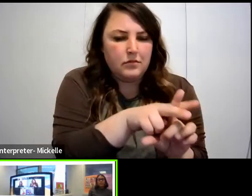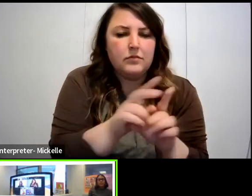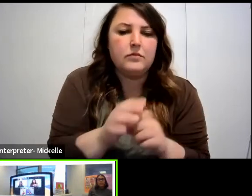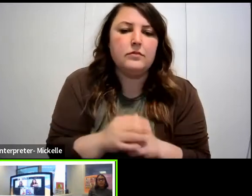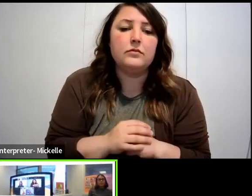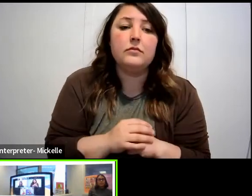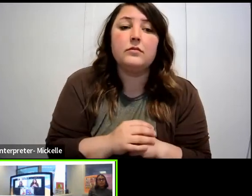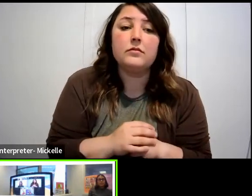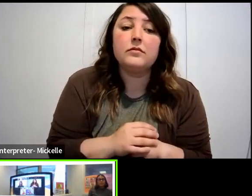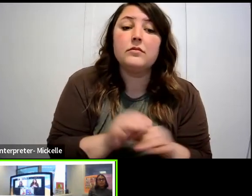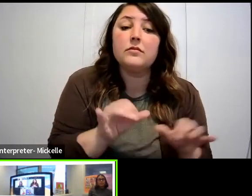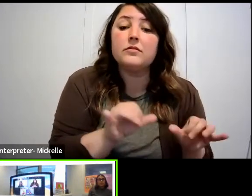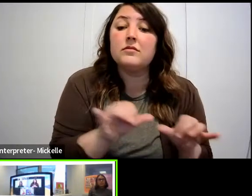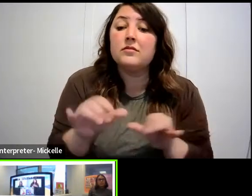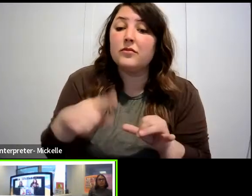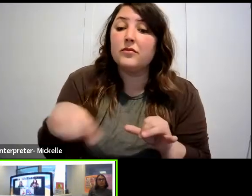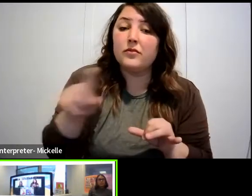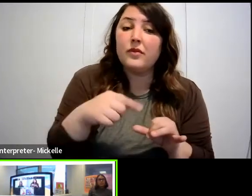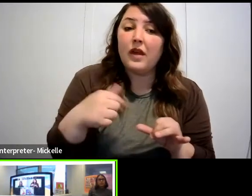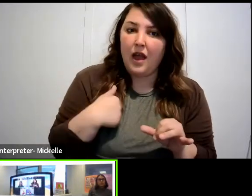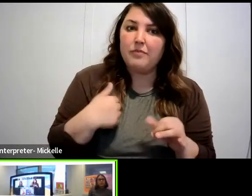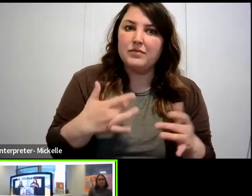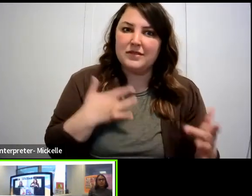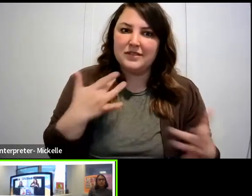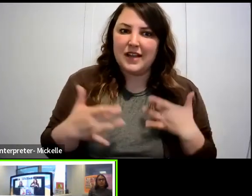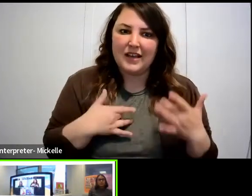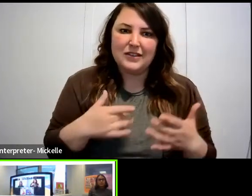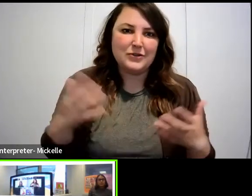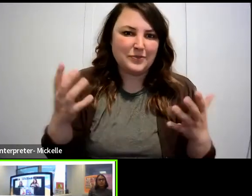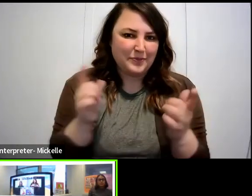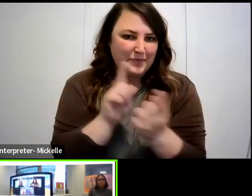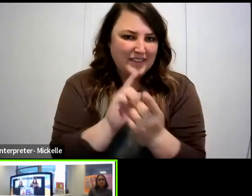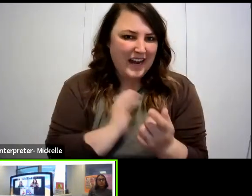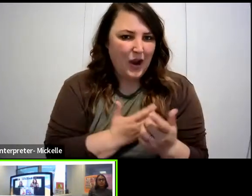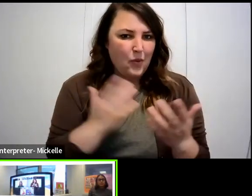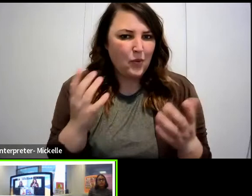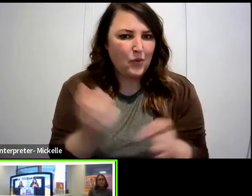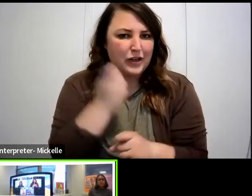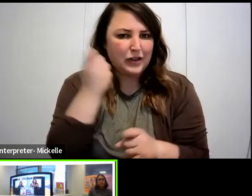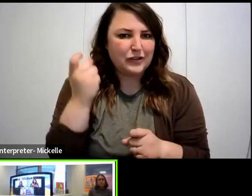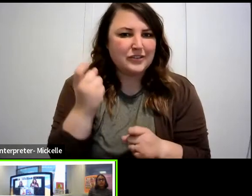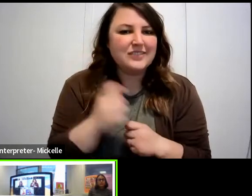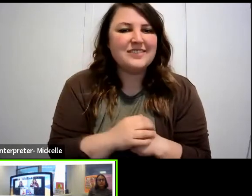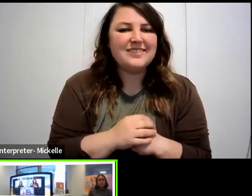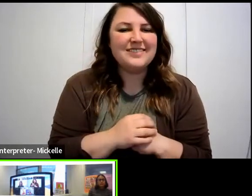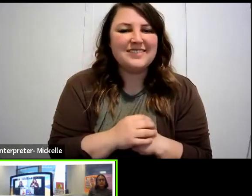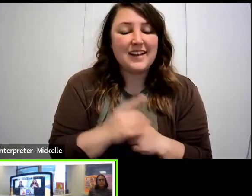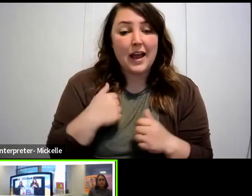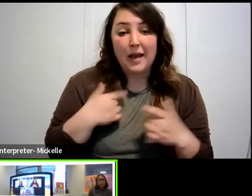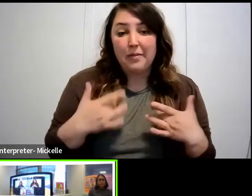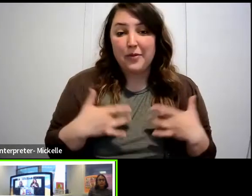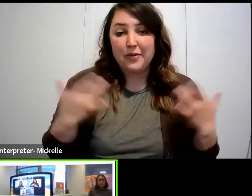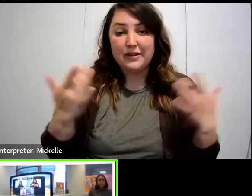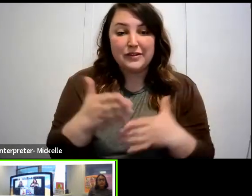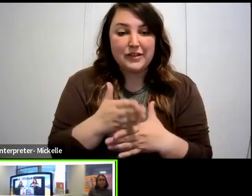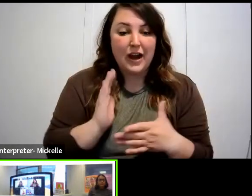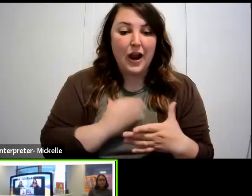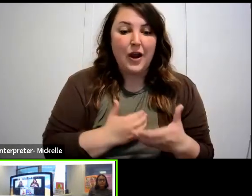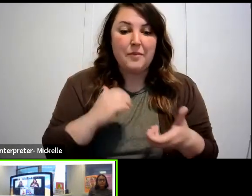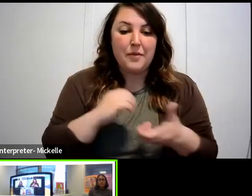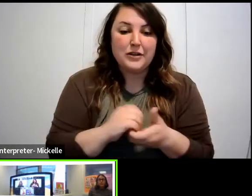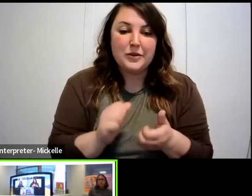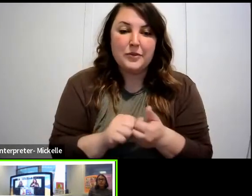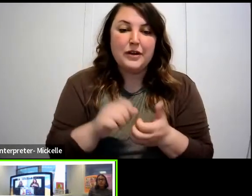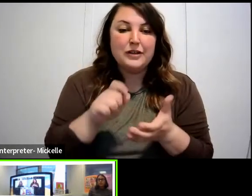you, I am very excited to meet our winners. I'm also thrilled to share that our partnership with journalists